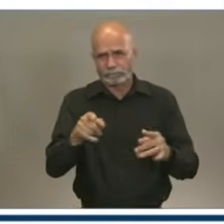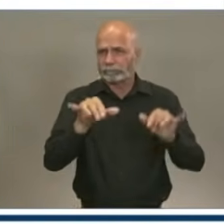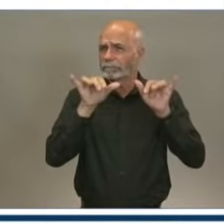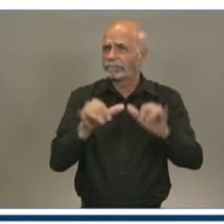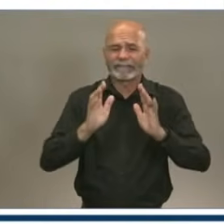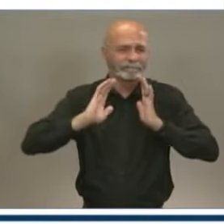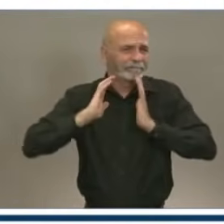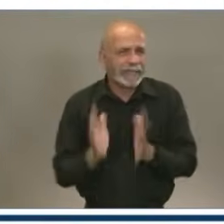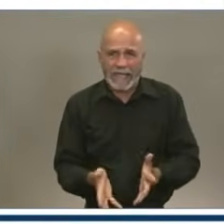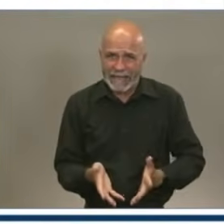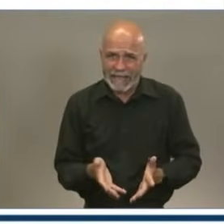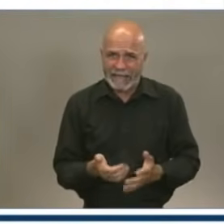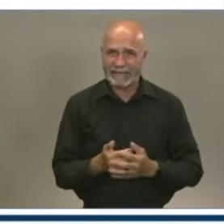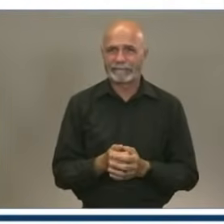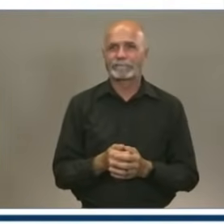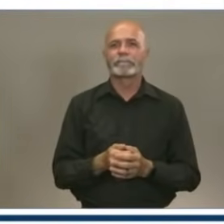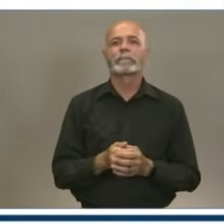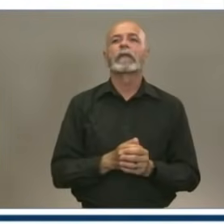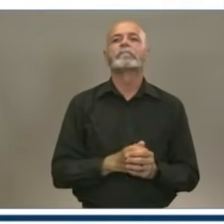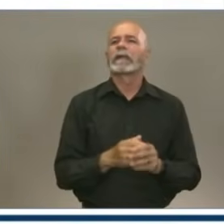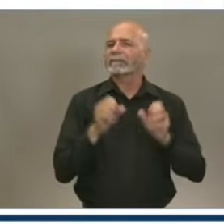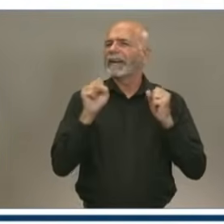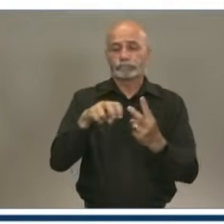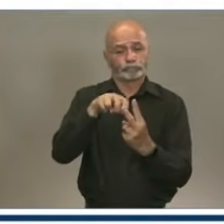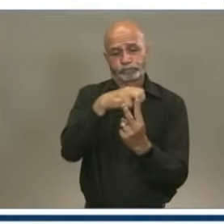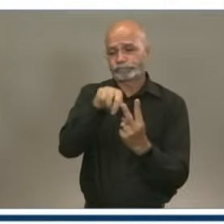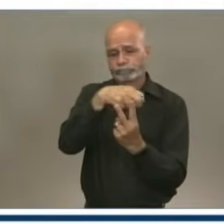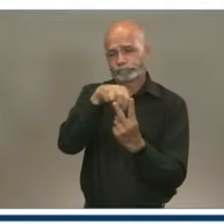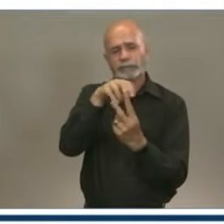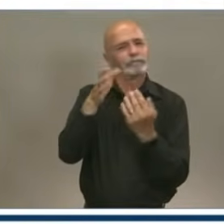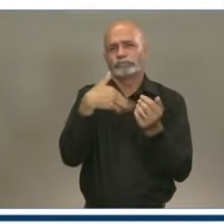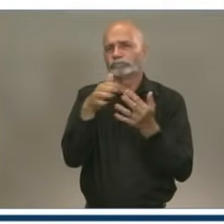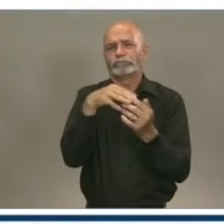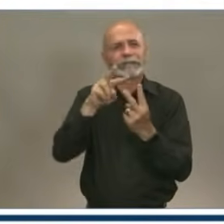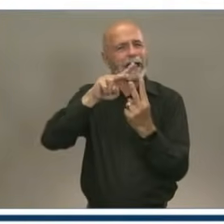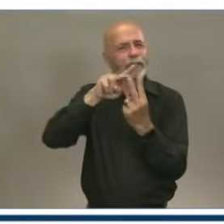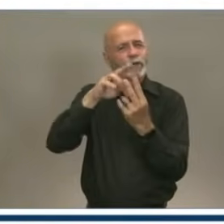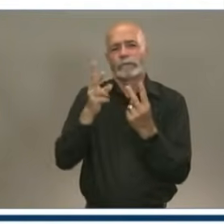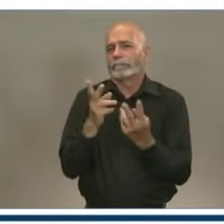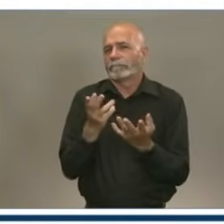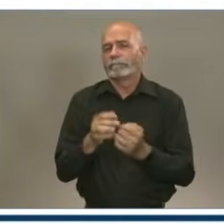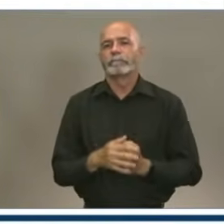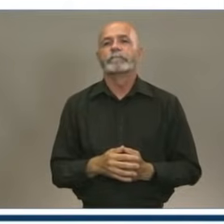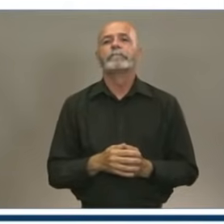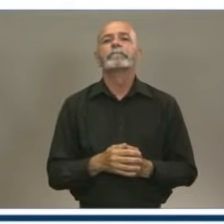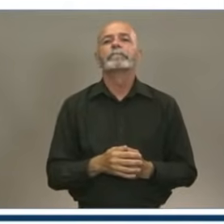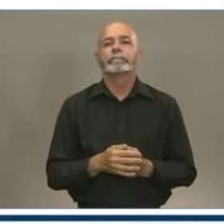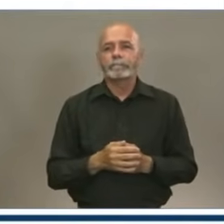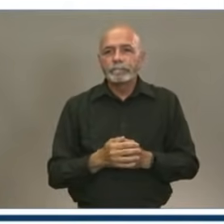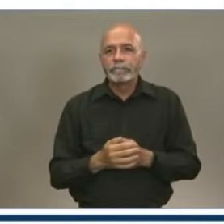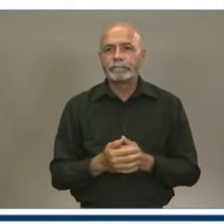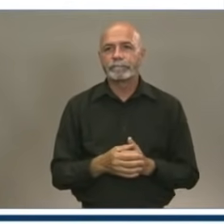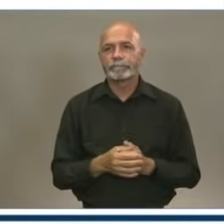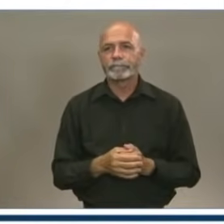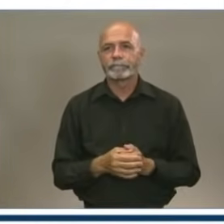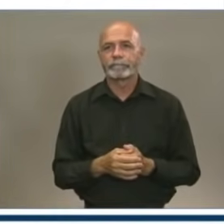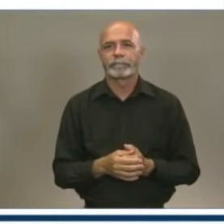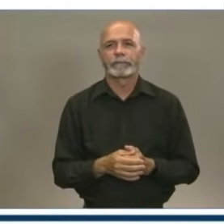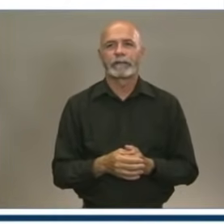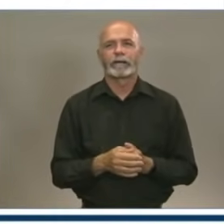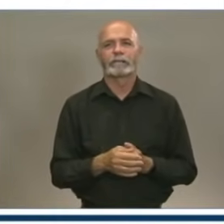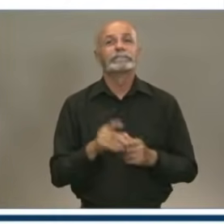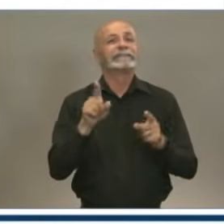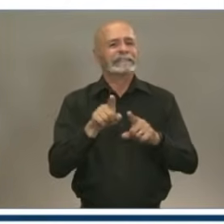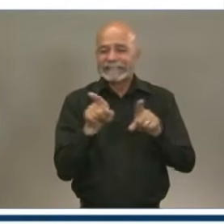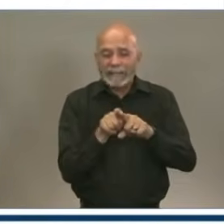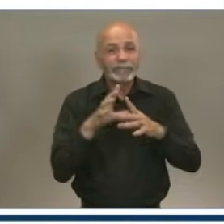to intermix between the two types of mRNA vaccines. You get the same end result, strong immunity